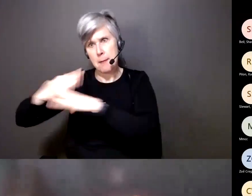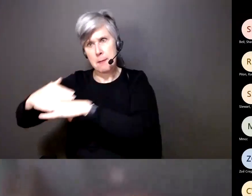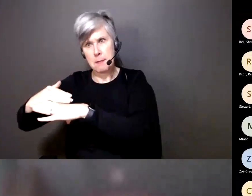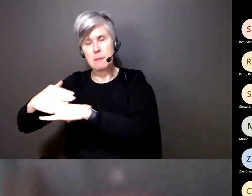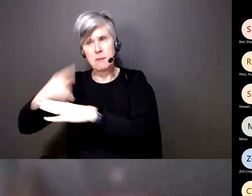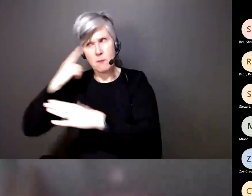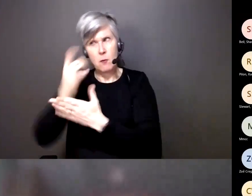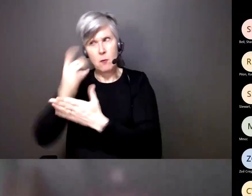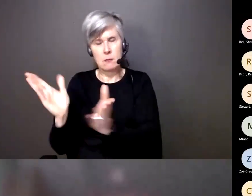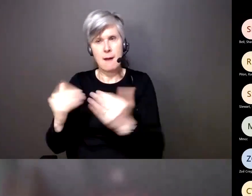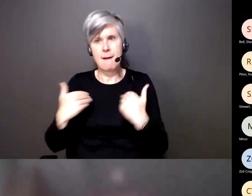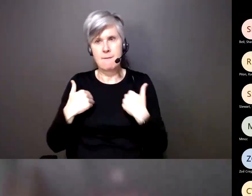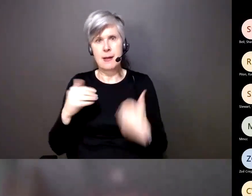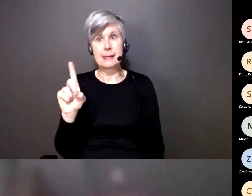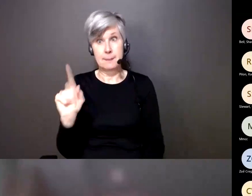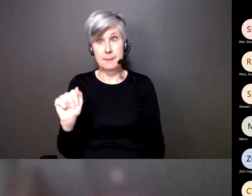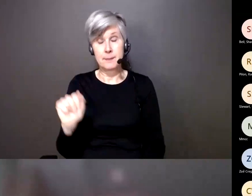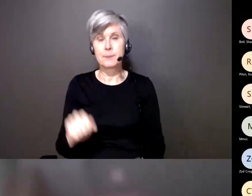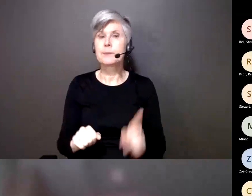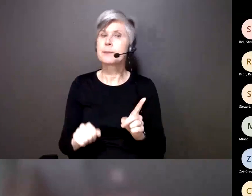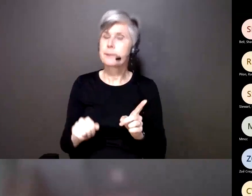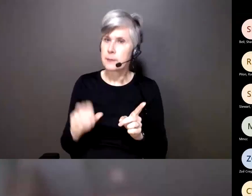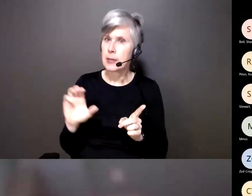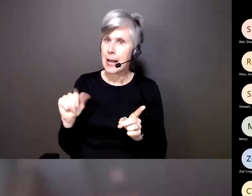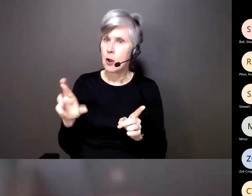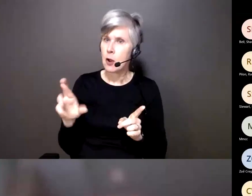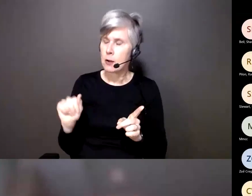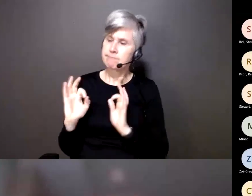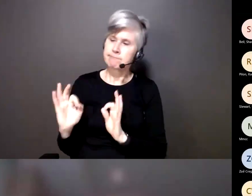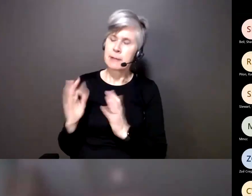Thank you, Luna. And often I know that I've heard you say that